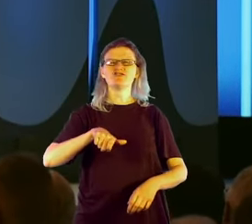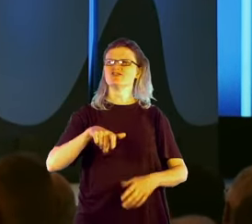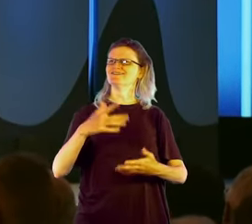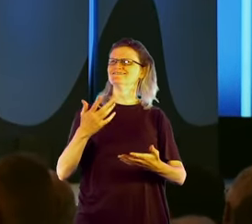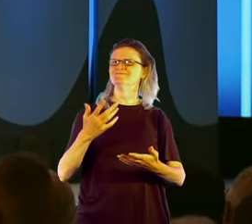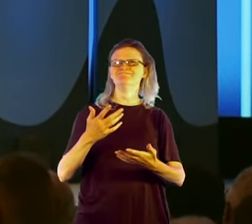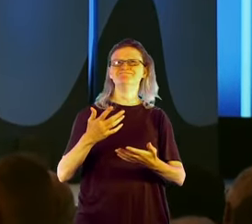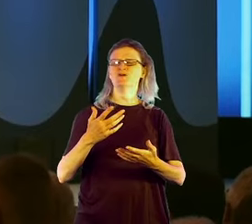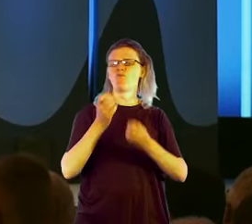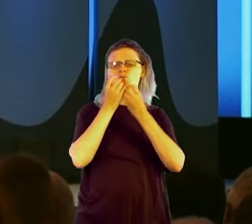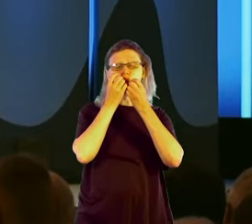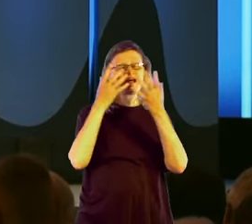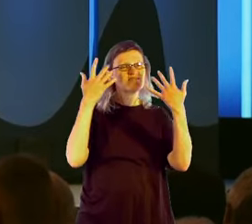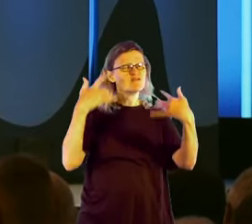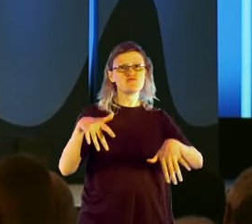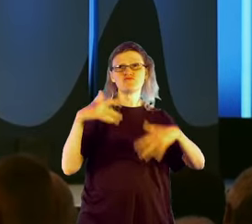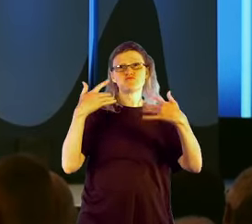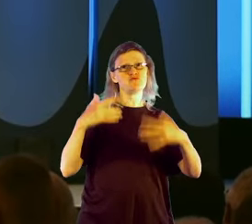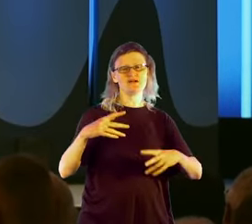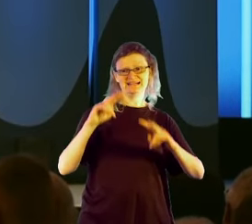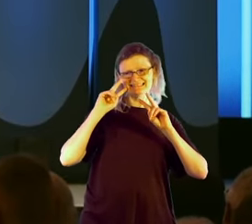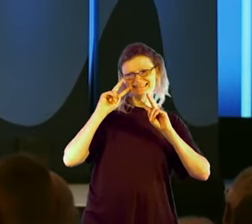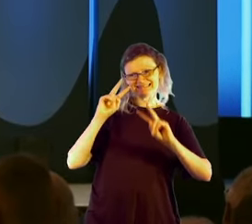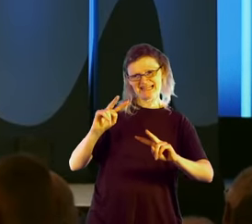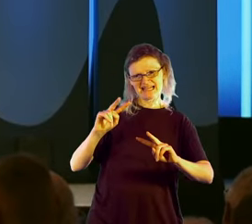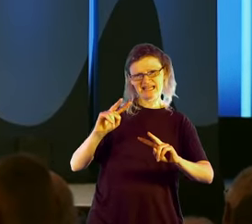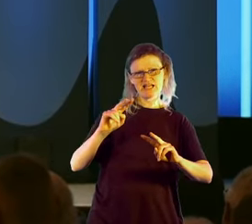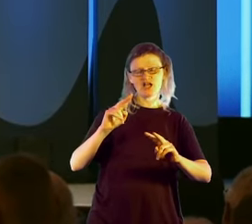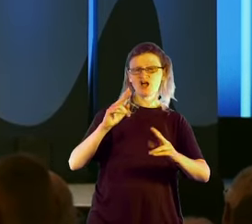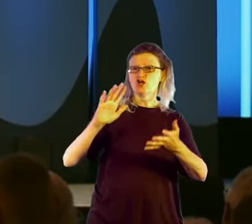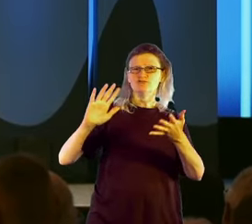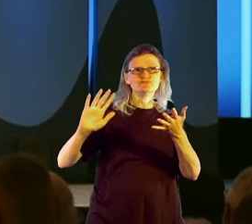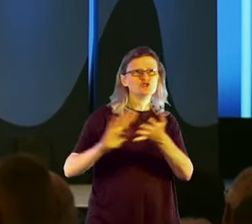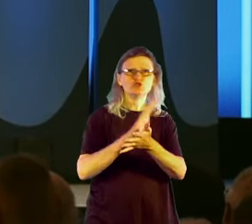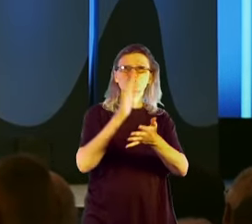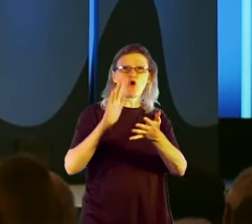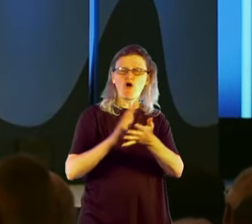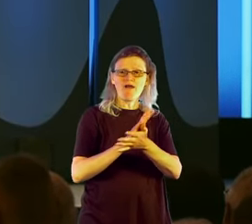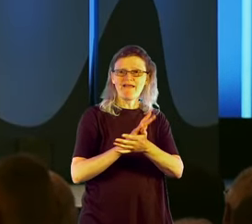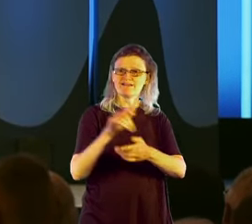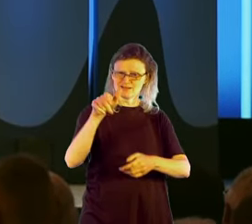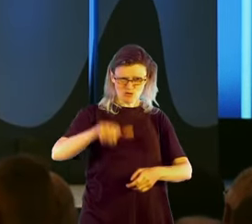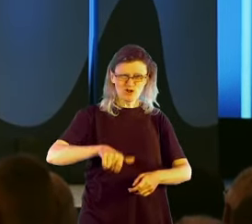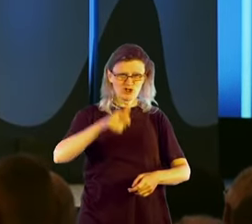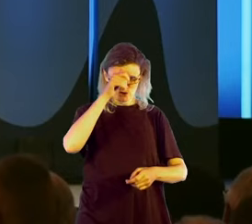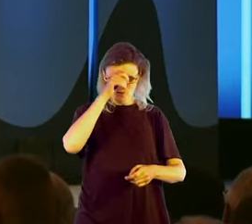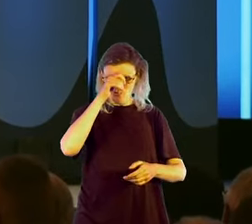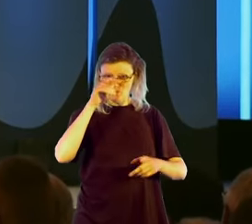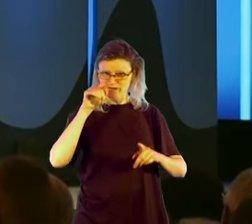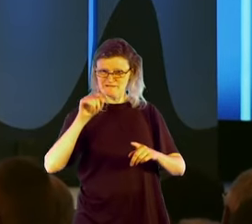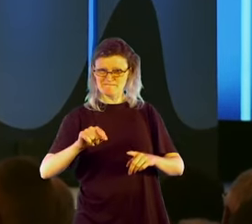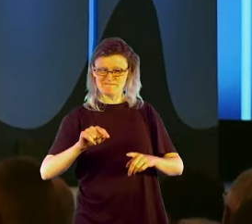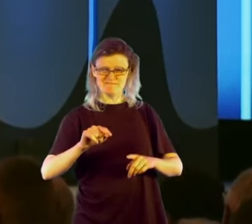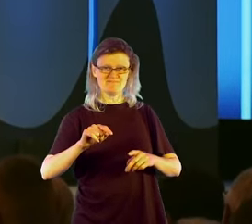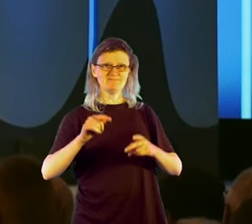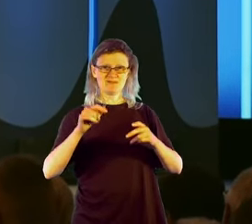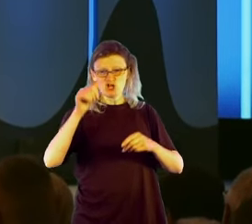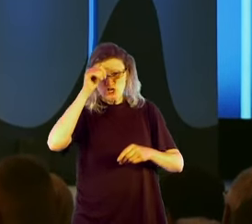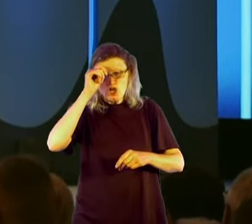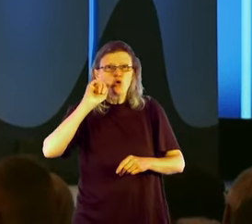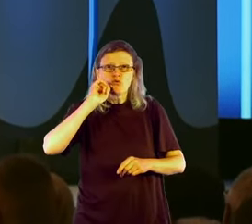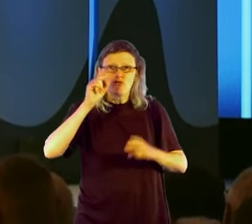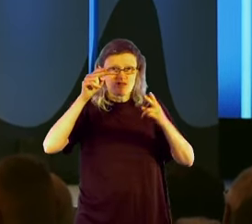absolute wonder of seeing gospel joy and hope in the face of somebody who is dying.